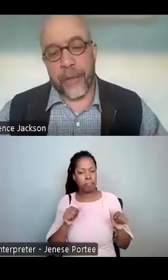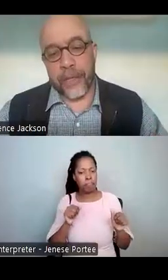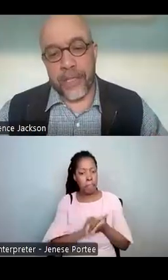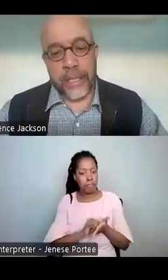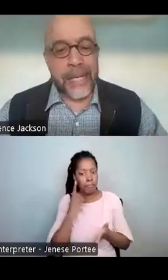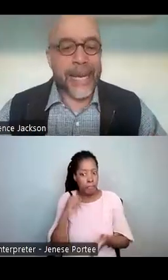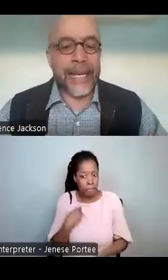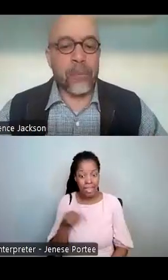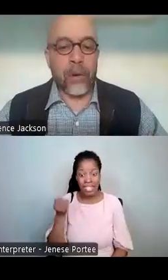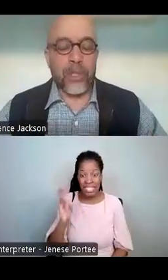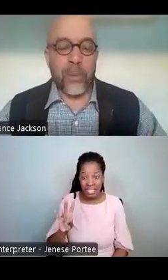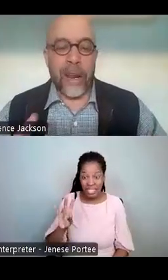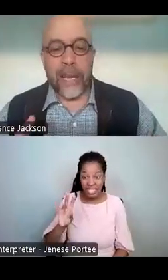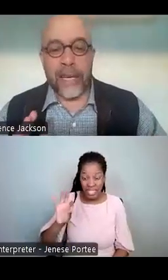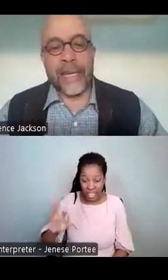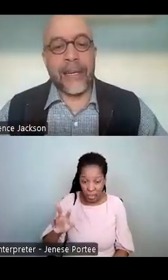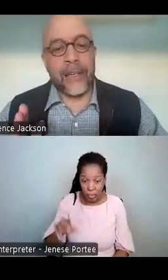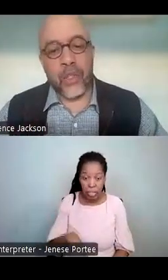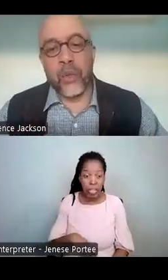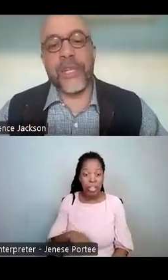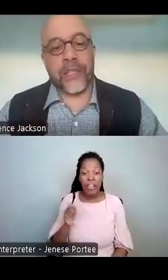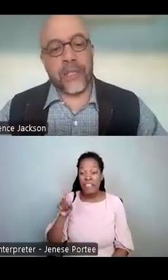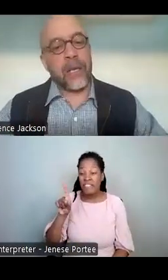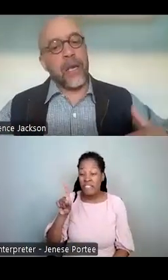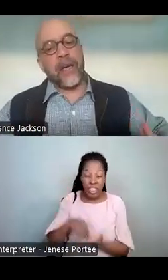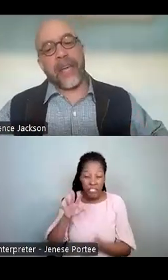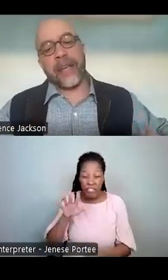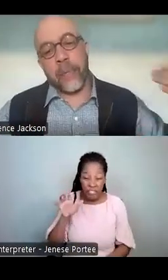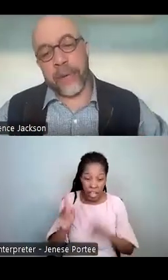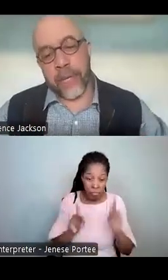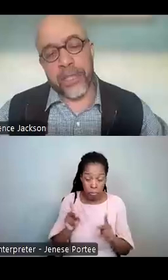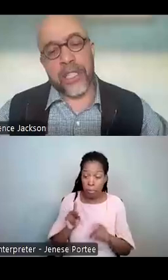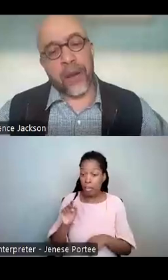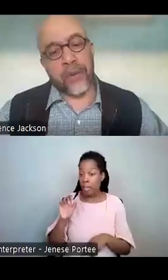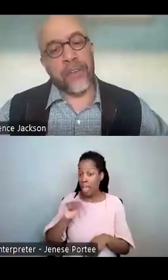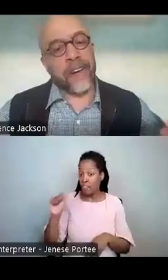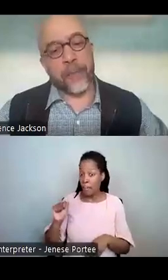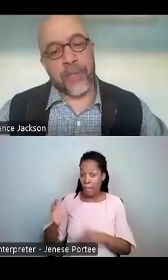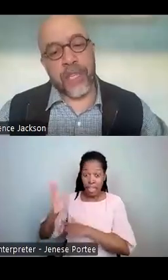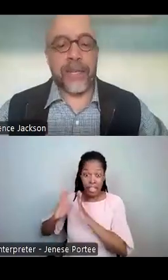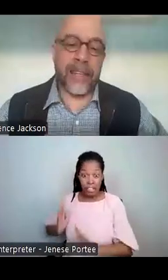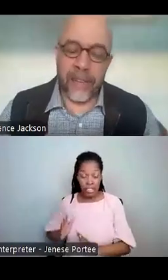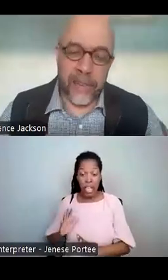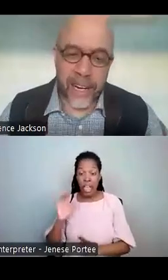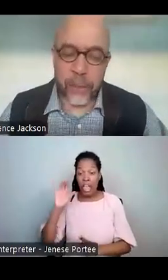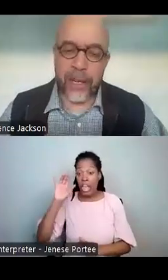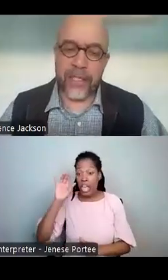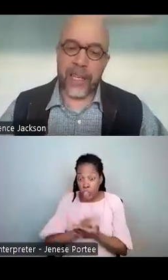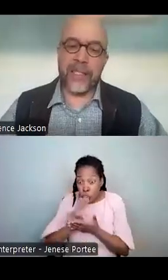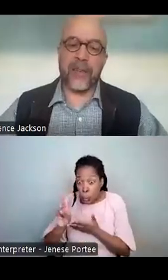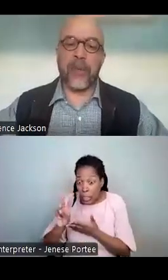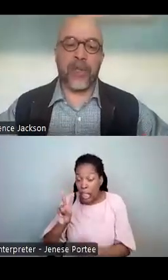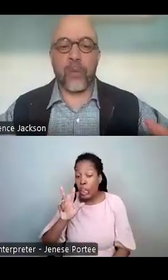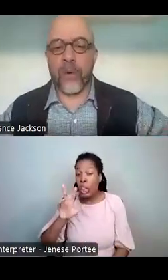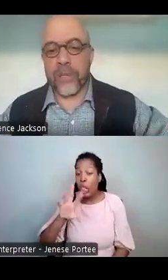of African descent in Baltimore, and in 2 weeks that number increases by 35%. Now, not everybody